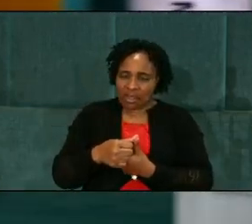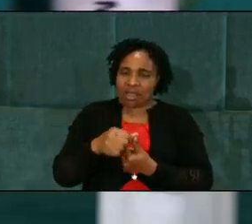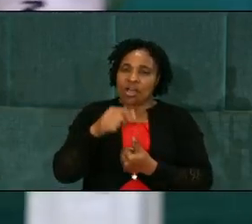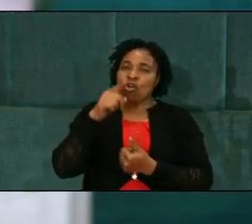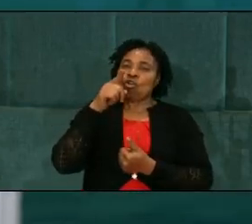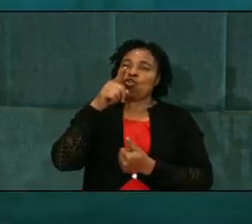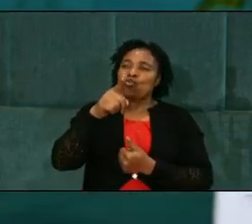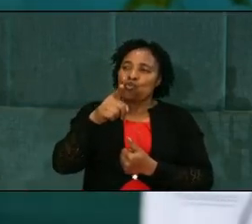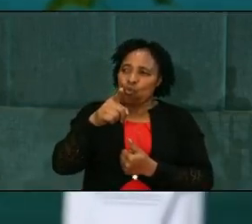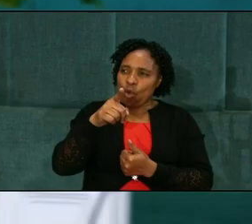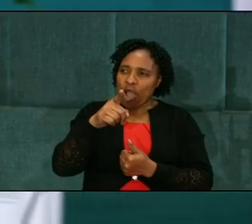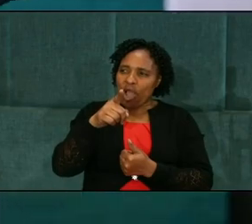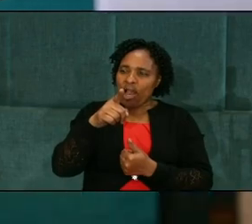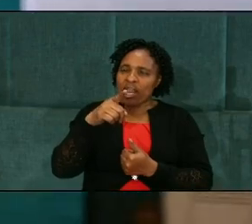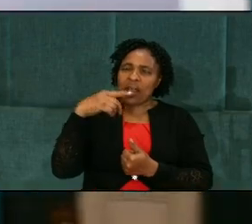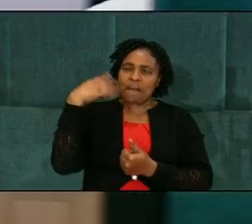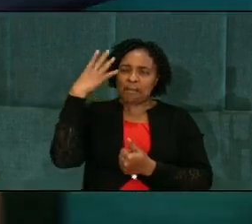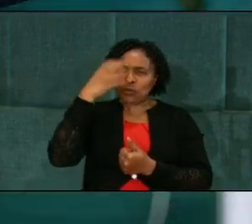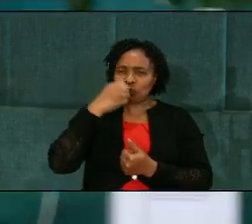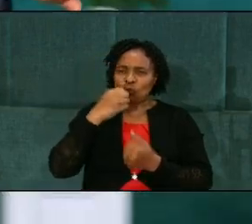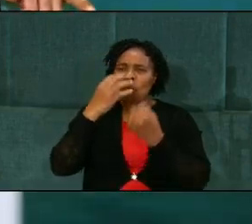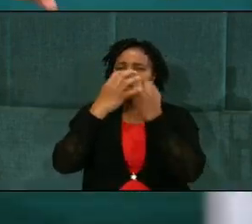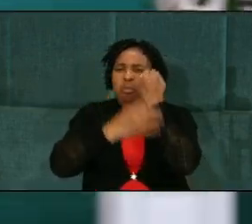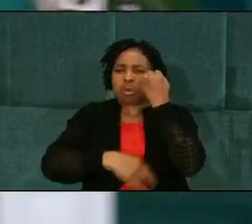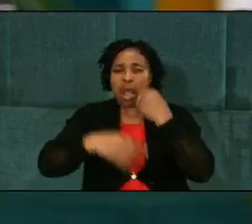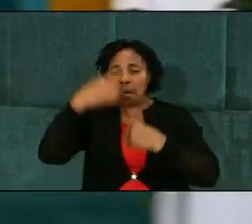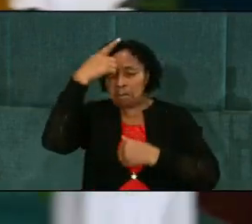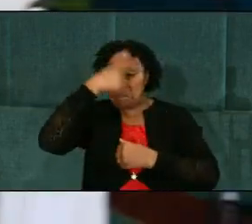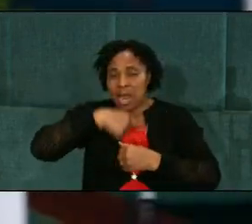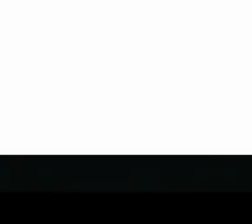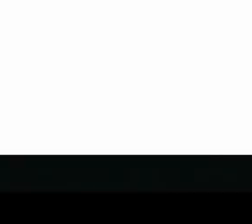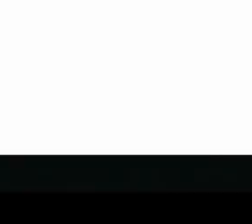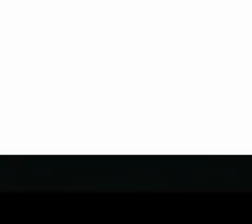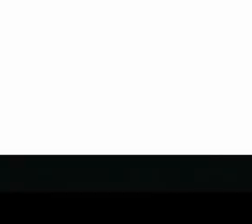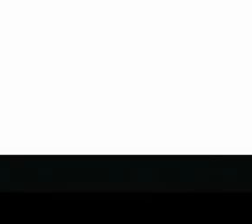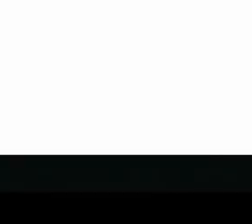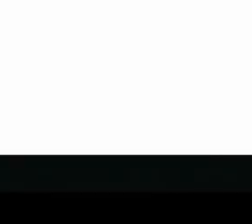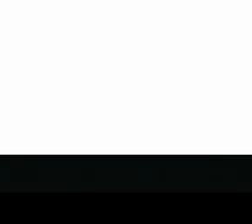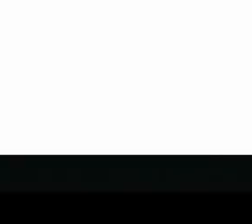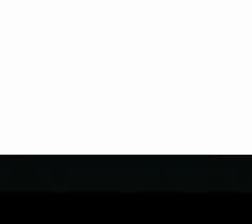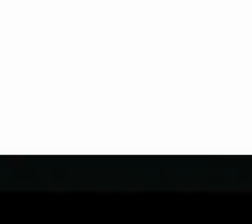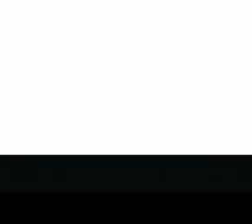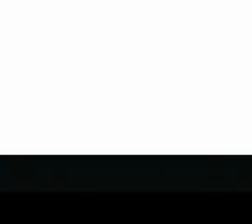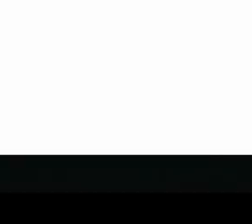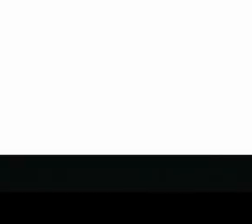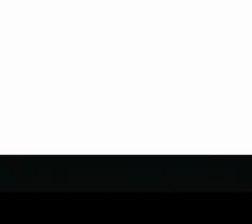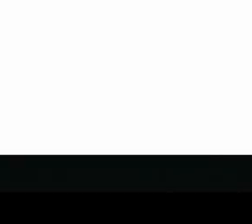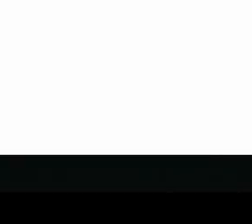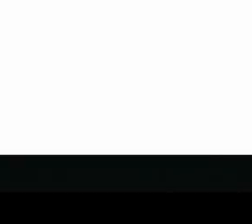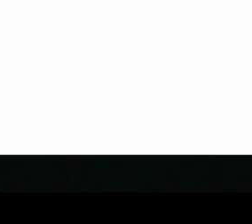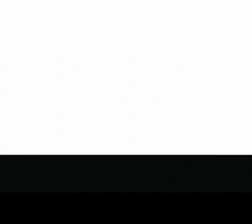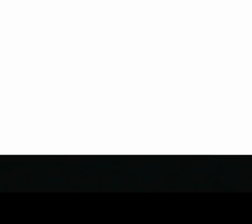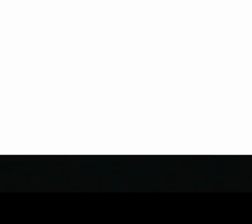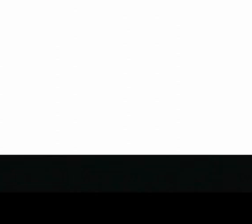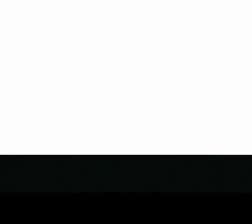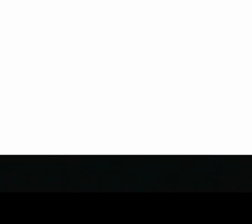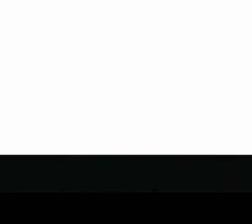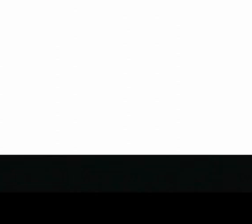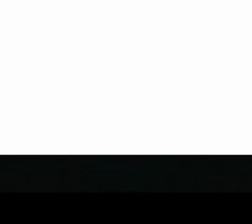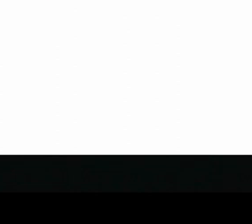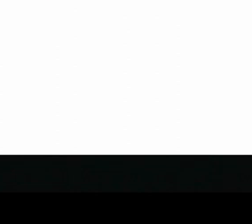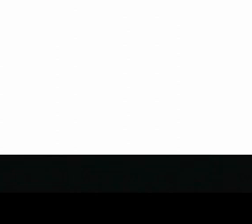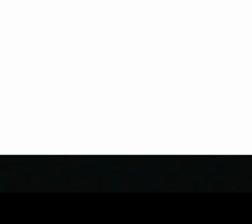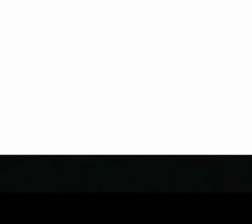are wretched, pitiful, poor, blind, and naked. I have a question for the church. How is